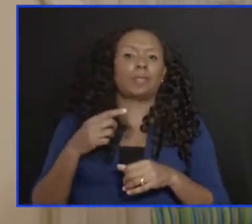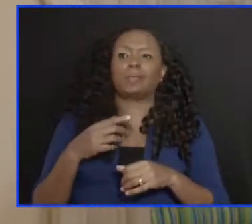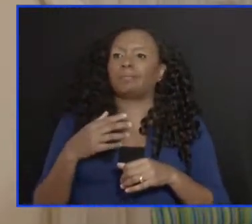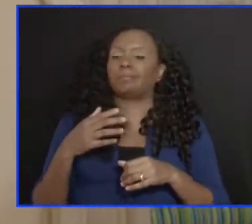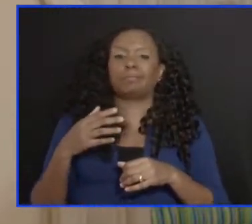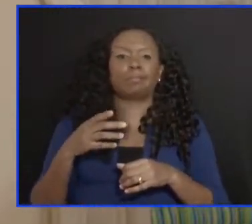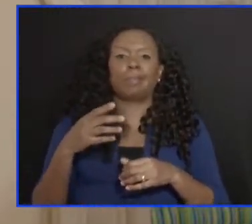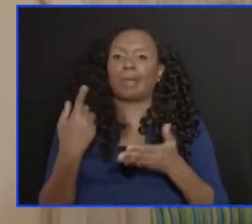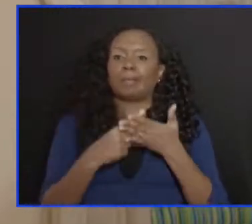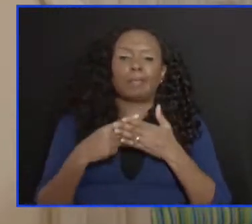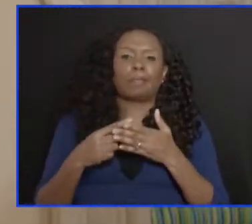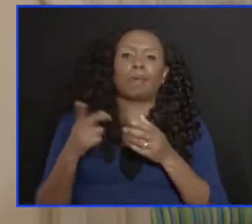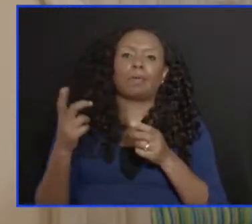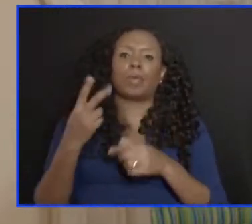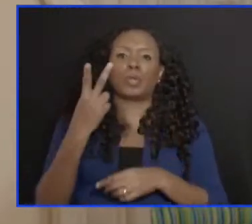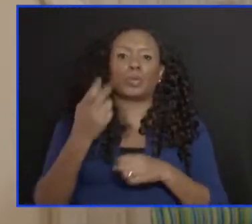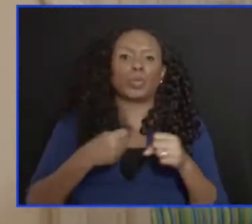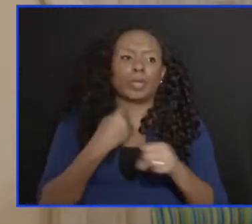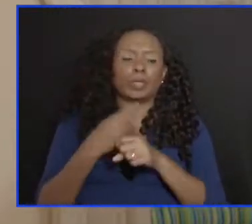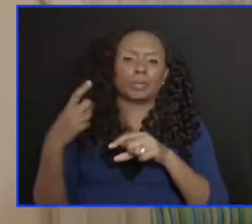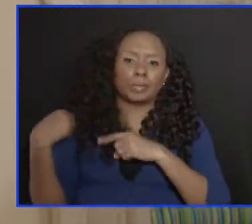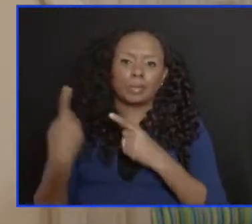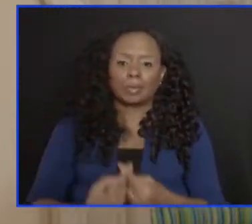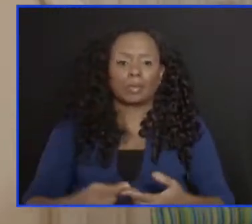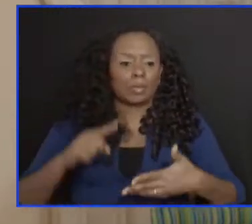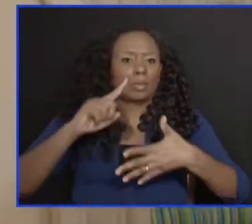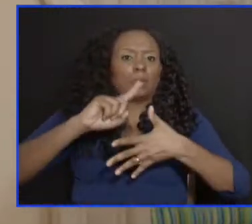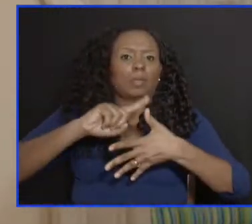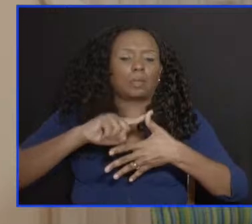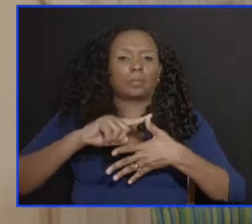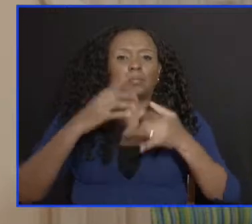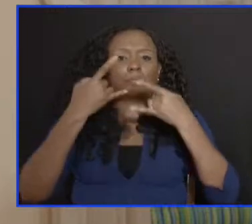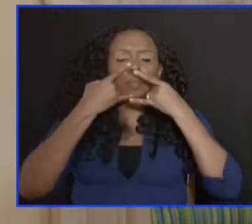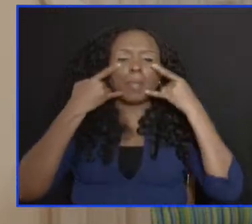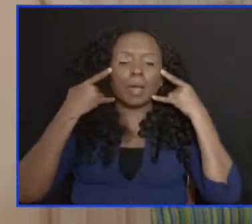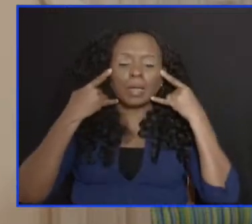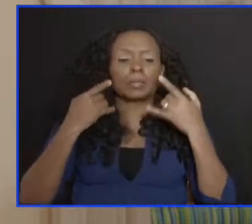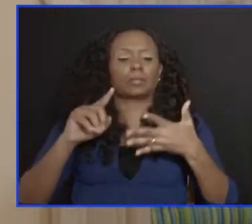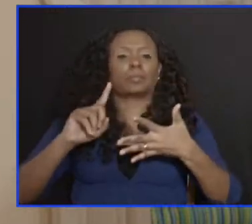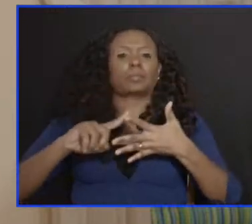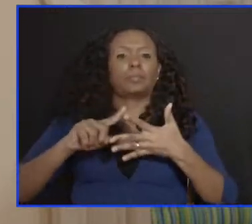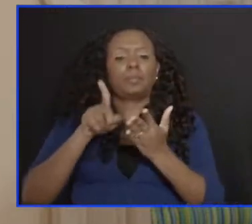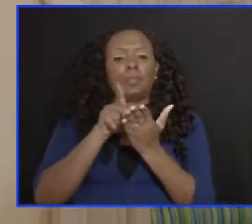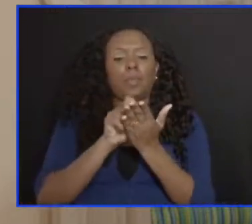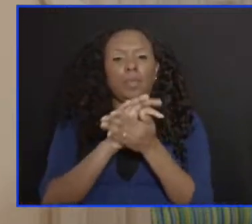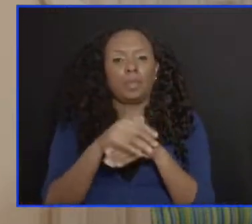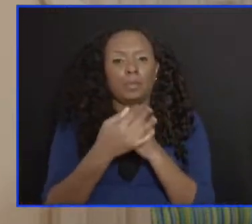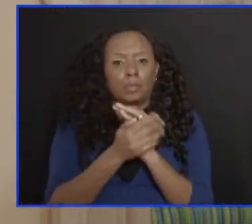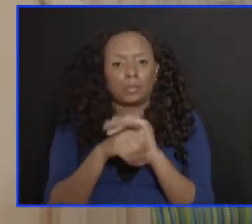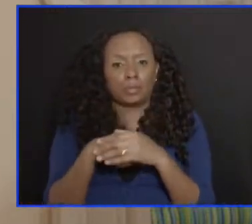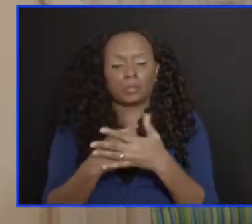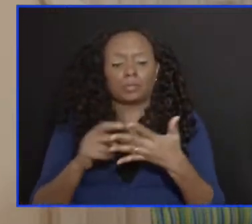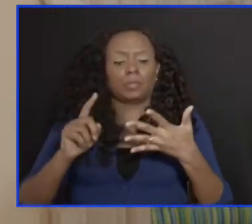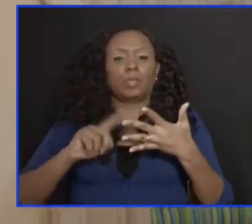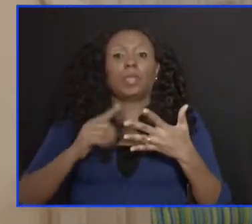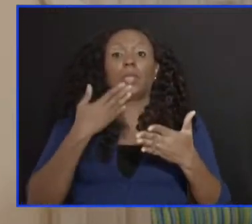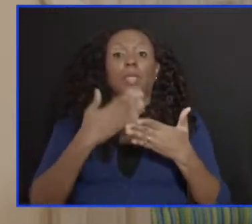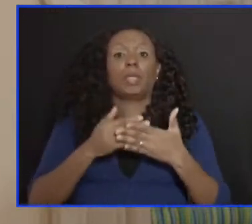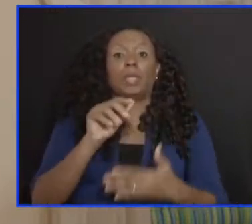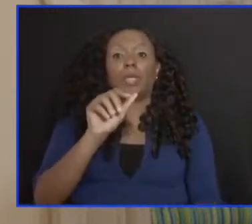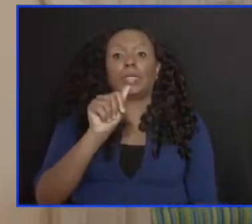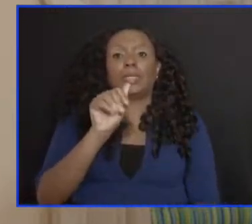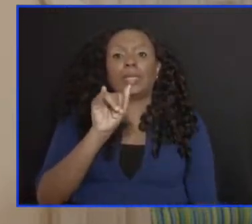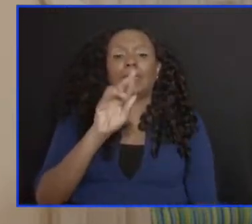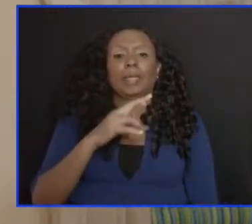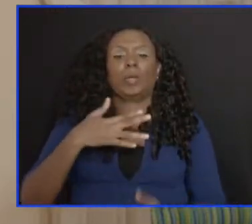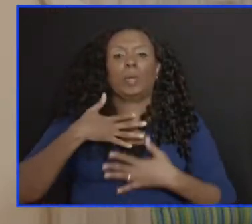wear a mask. They have to sanitize their hands, whether with alcohol-based hand sanitizer or hand washing. Ventilation is also a